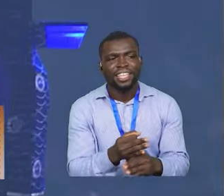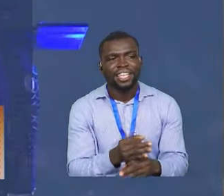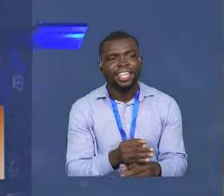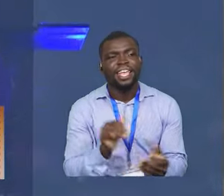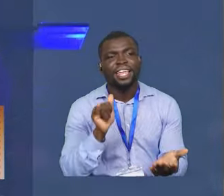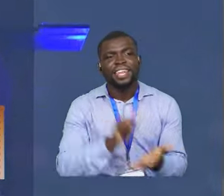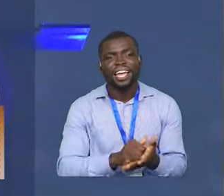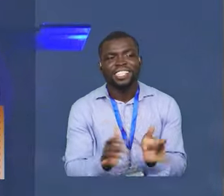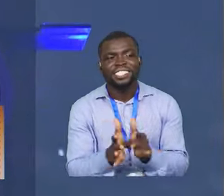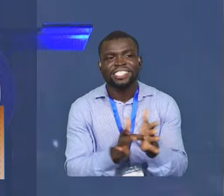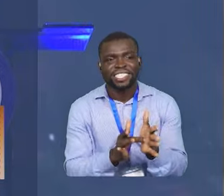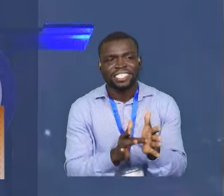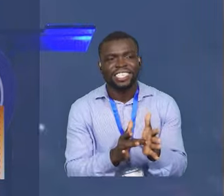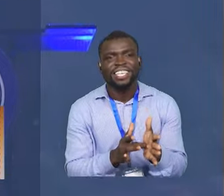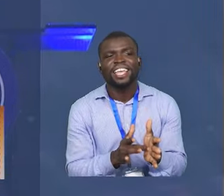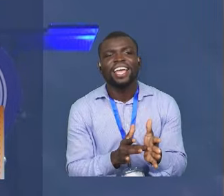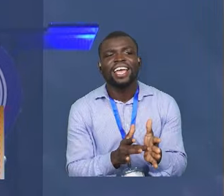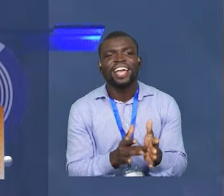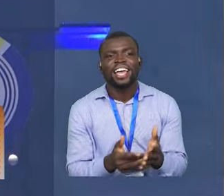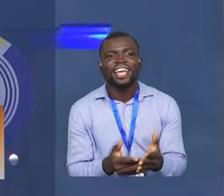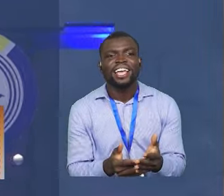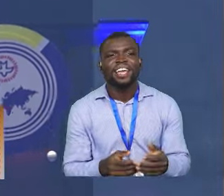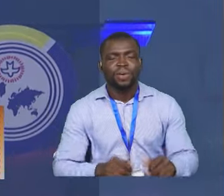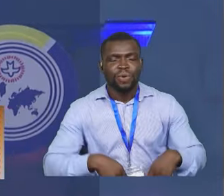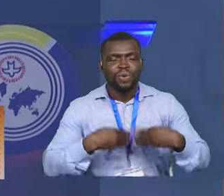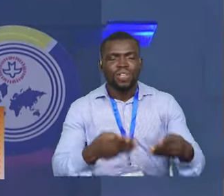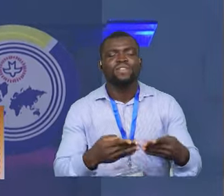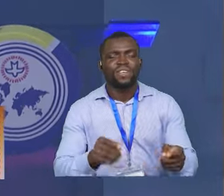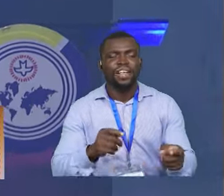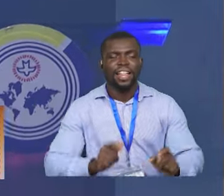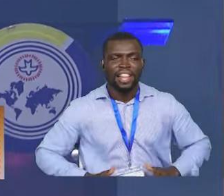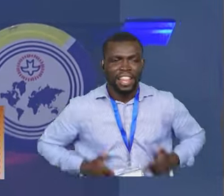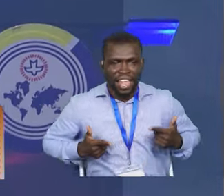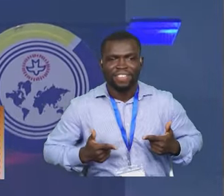life. Life will come to replace death.